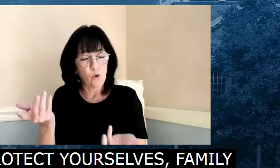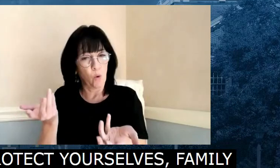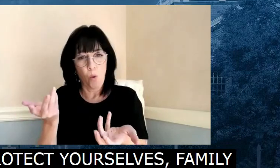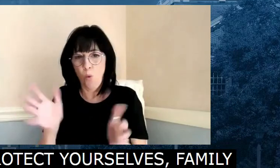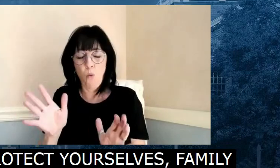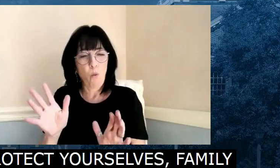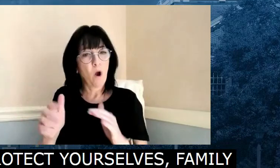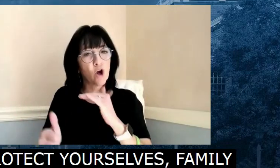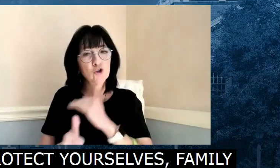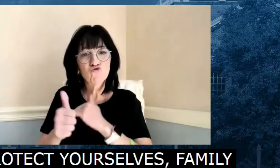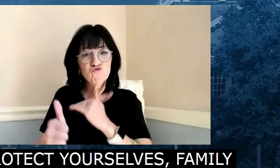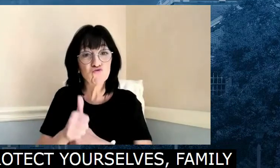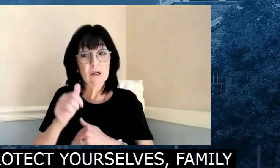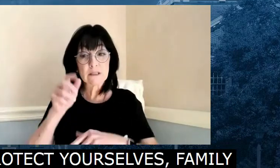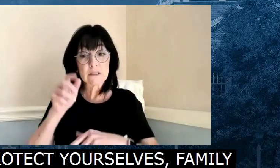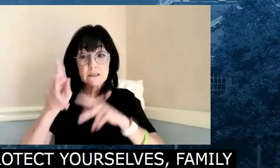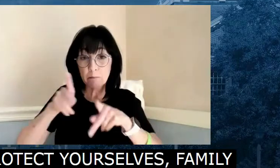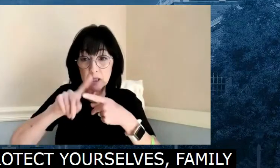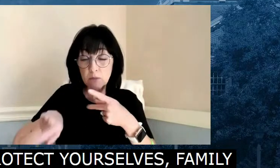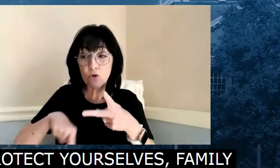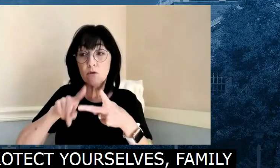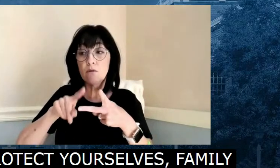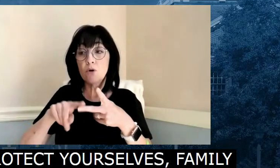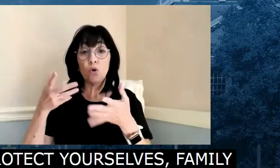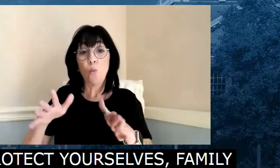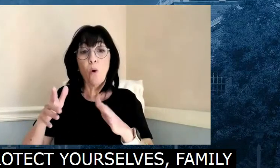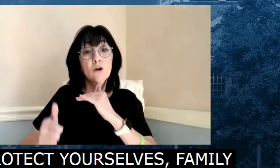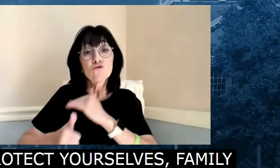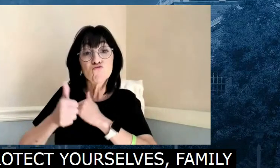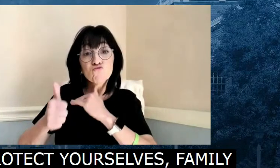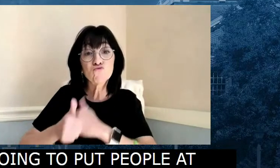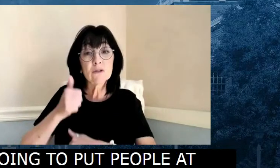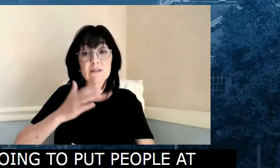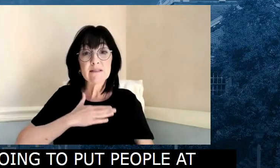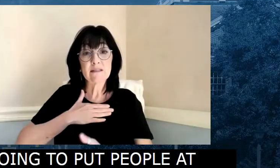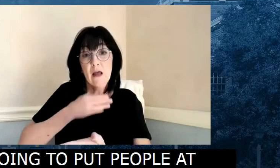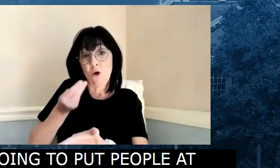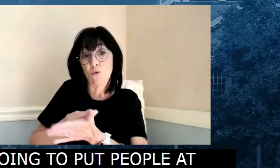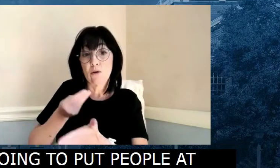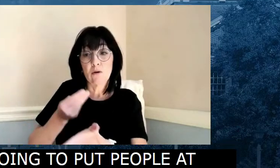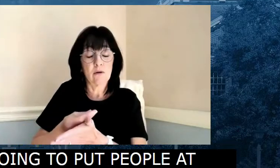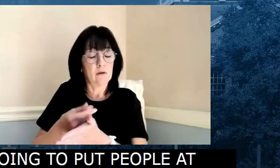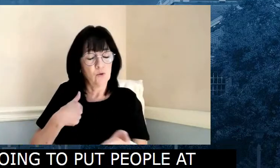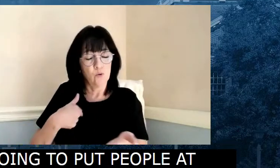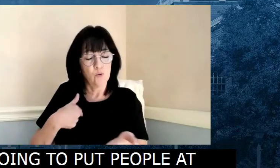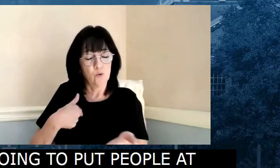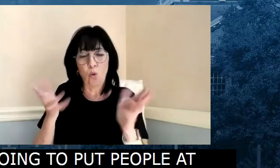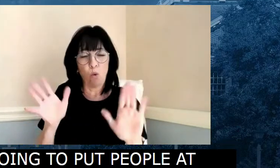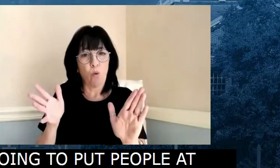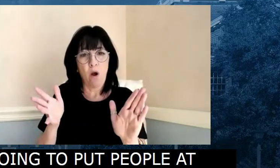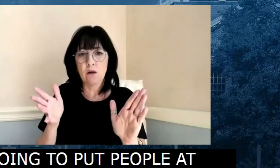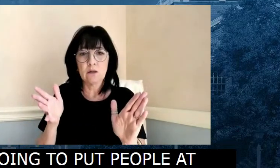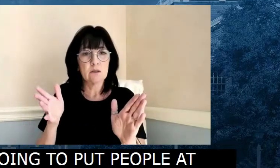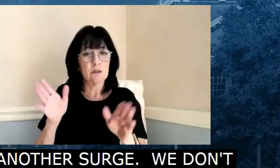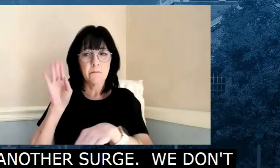risk. And if we have another surge, we saw that roller coaster ride. We don't want to see another